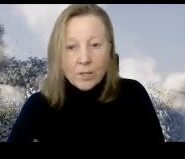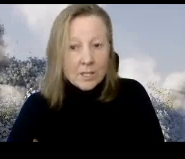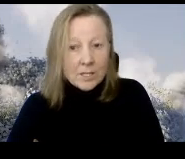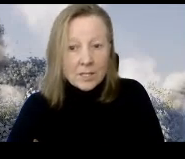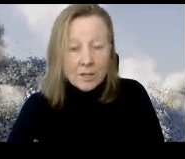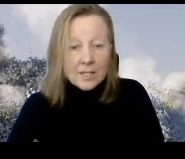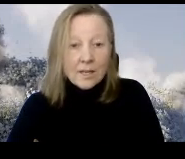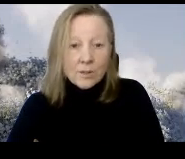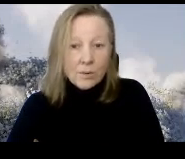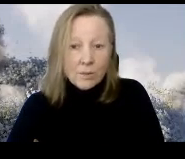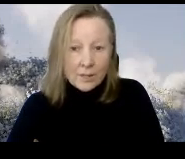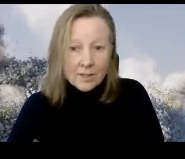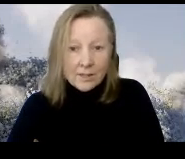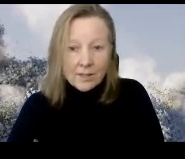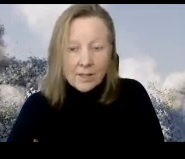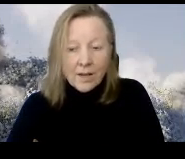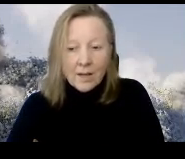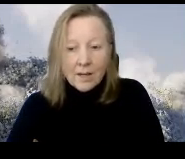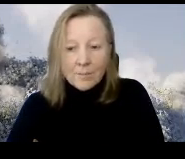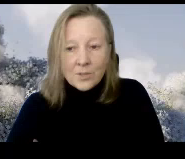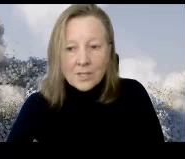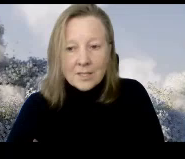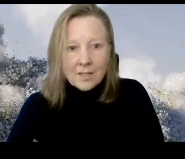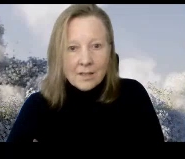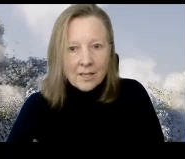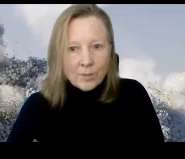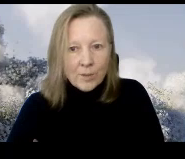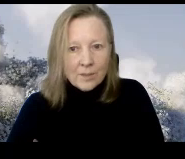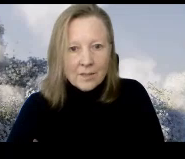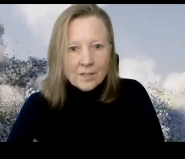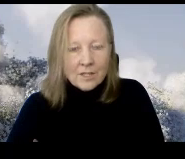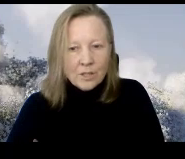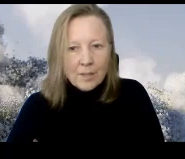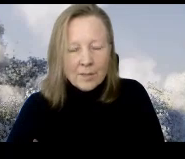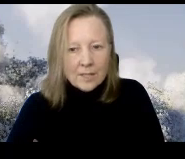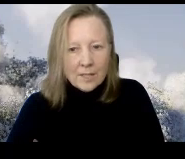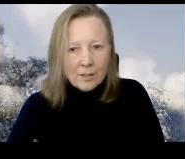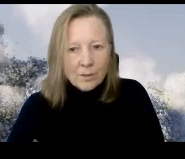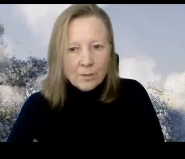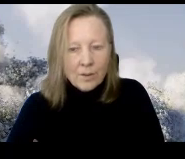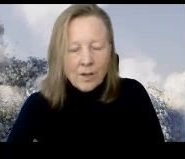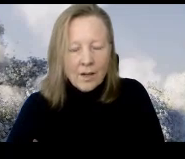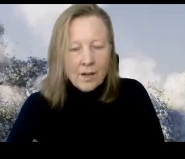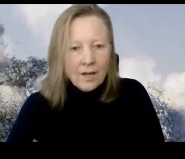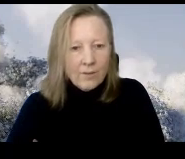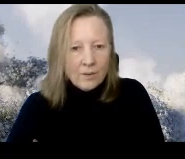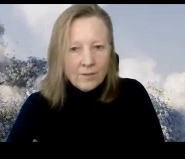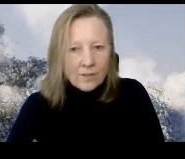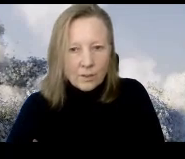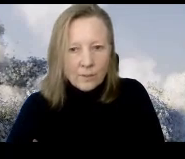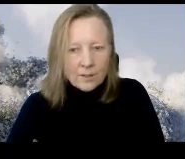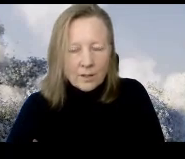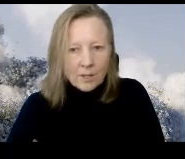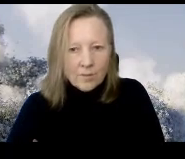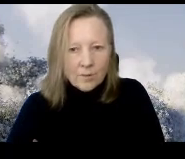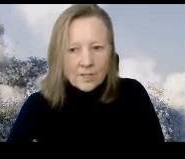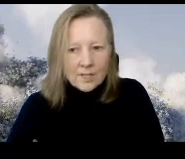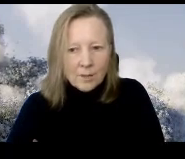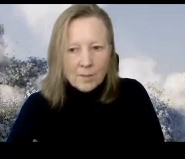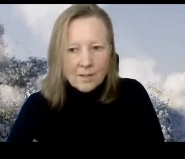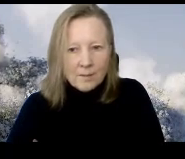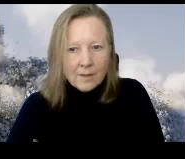document, or you can just contact Olga. She's kind of the expert on this, and she'll be able to tell you if it's the correct